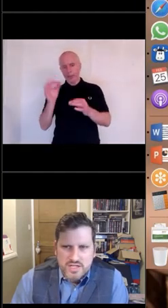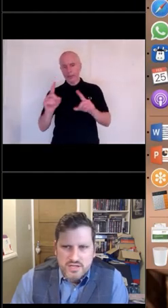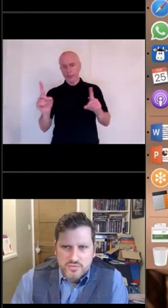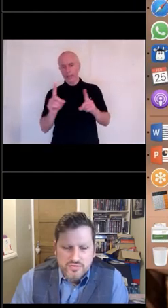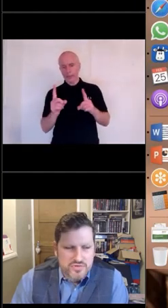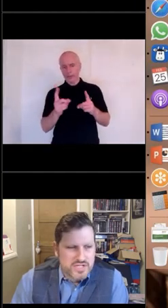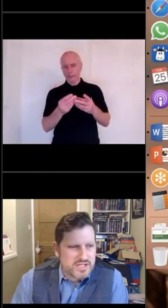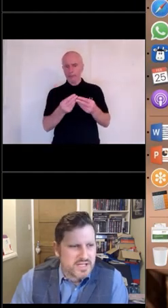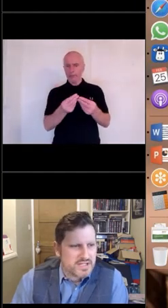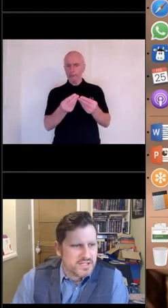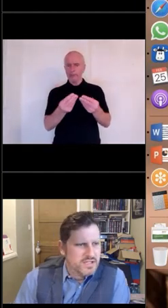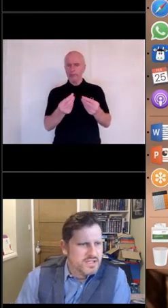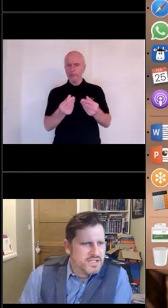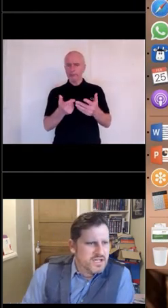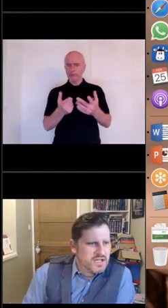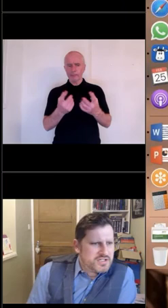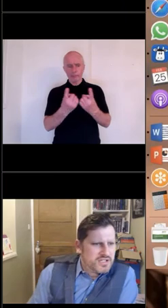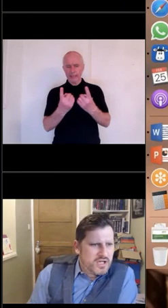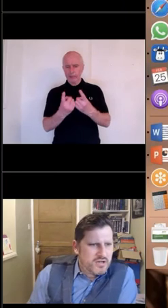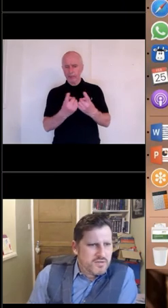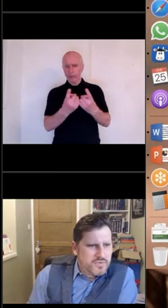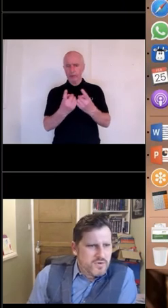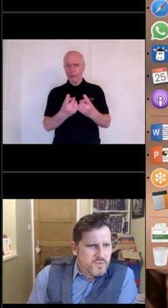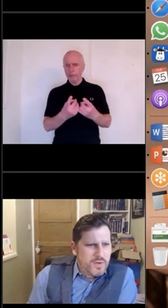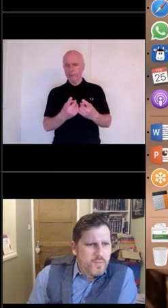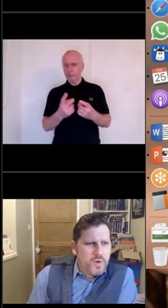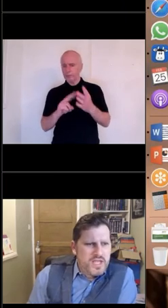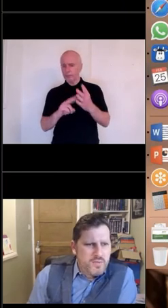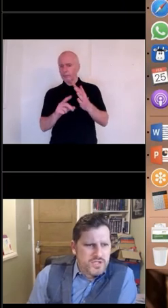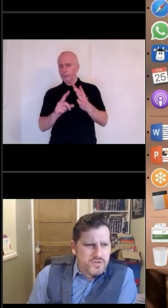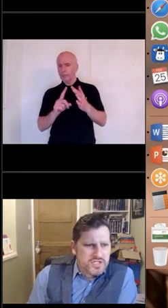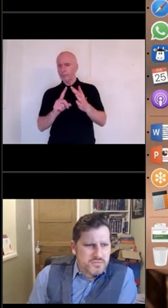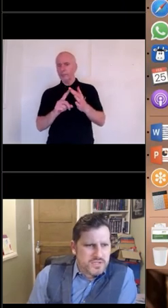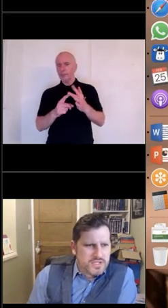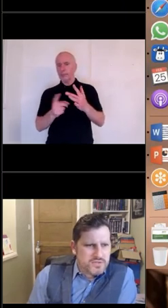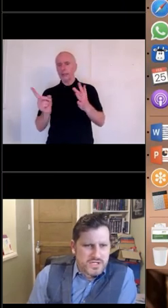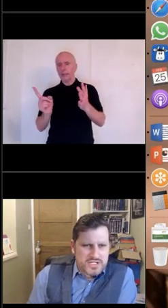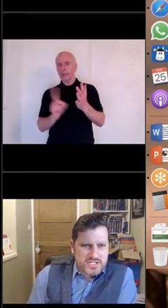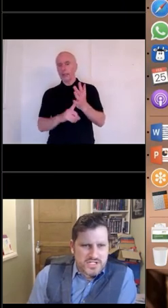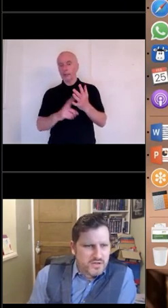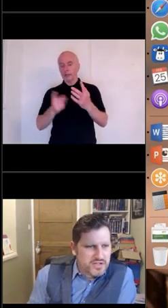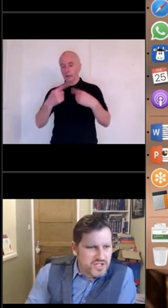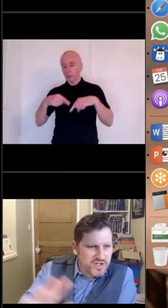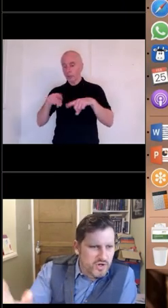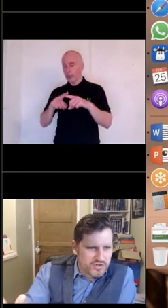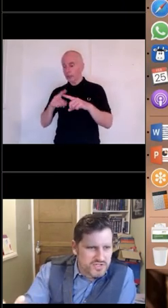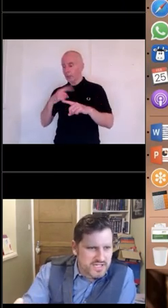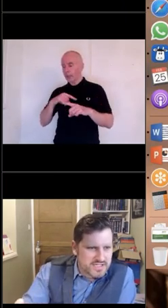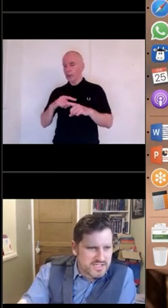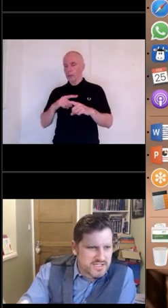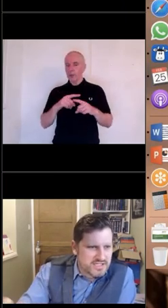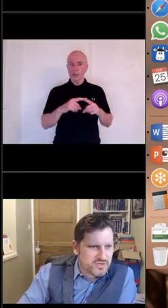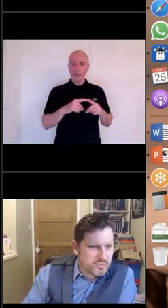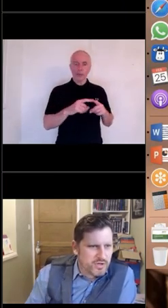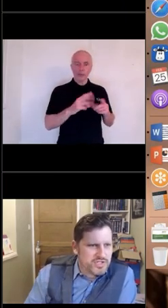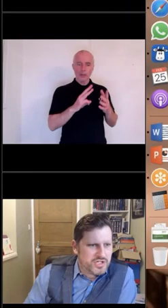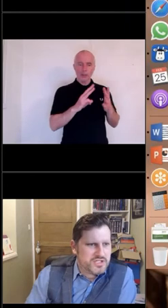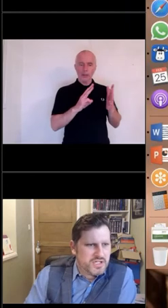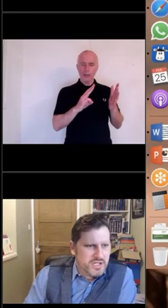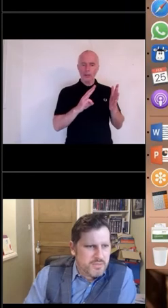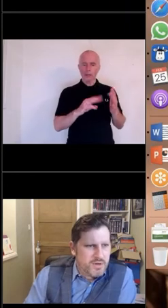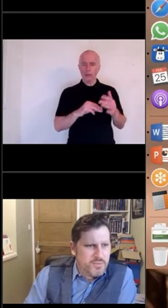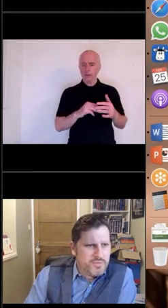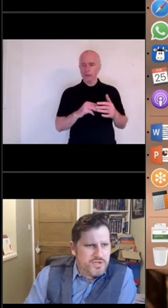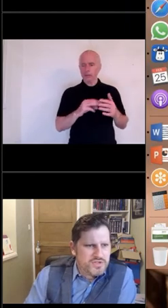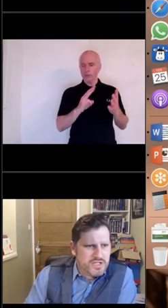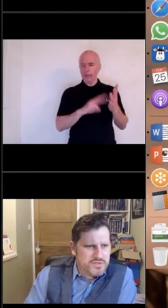Thank you, Neil, for sending that in. He asks, when we were using molybdenum 99, I don't know in what context that is, Neil, so I apologise.